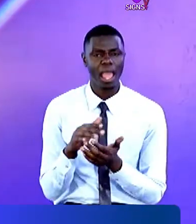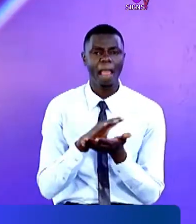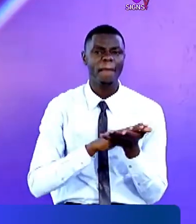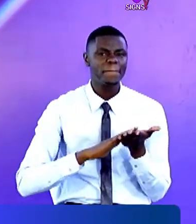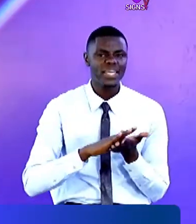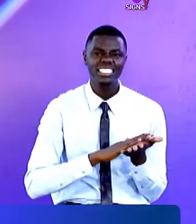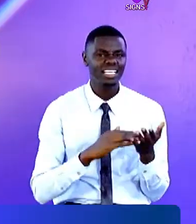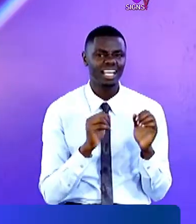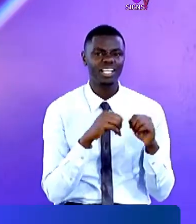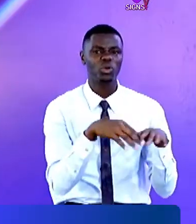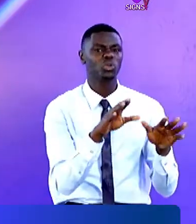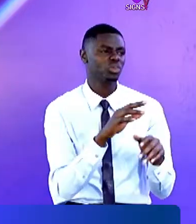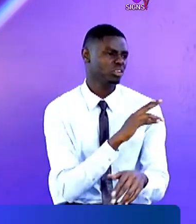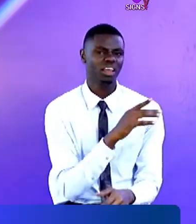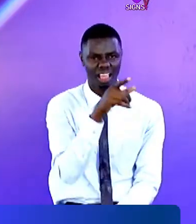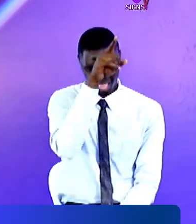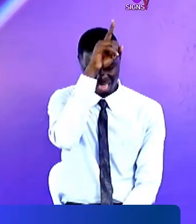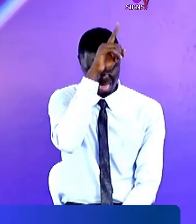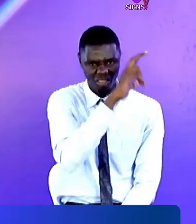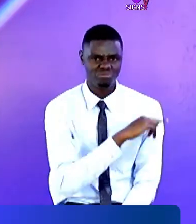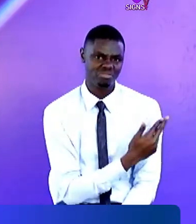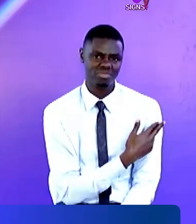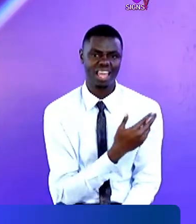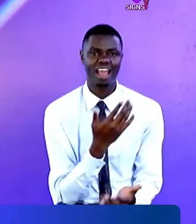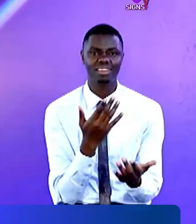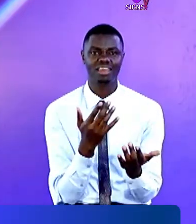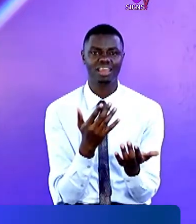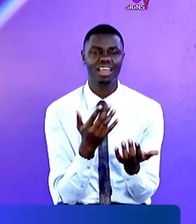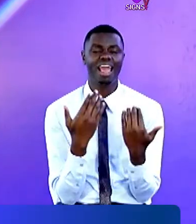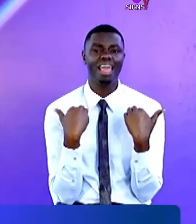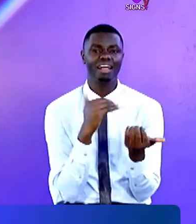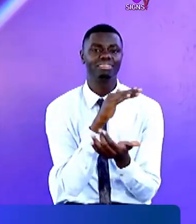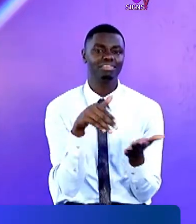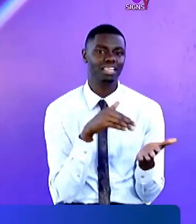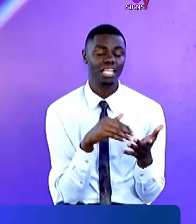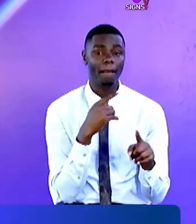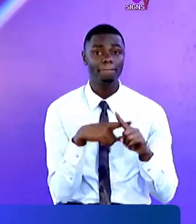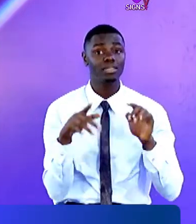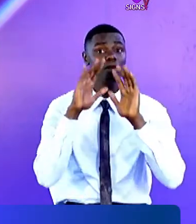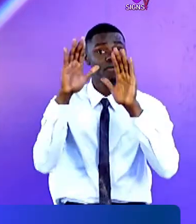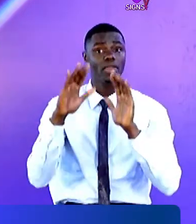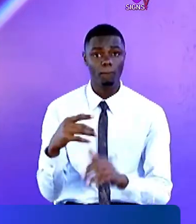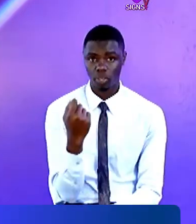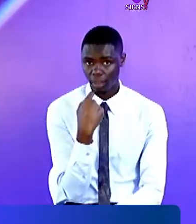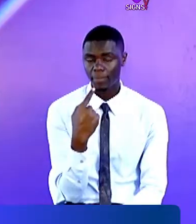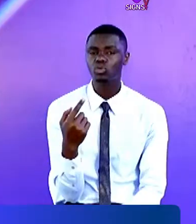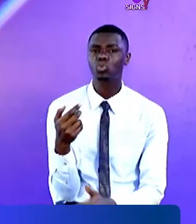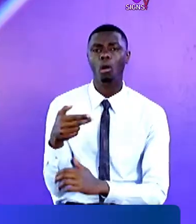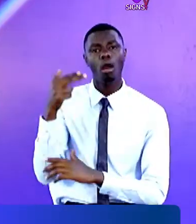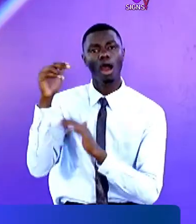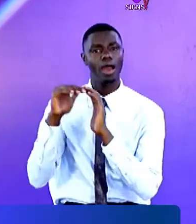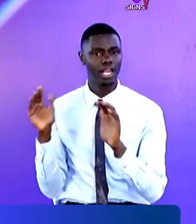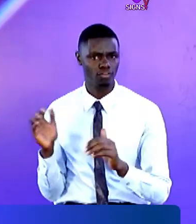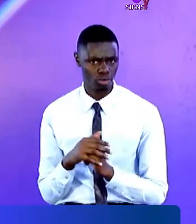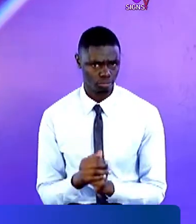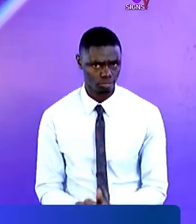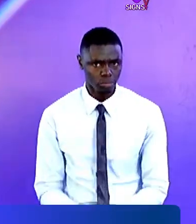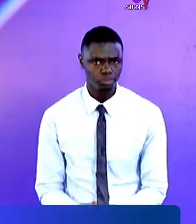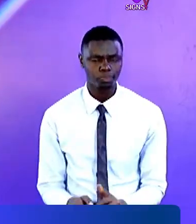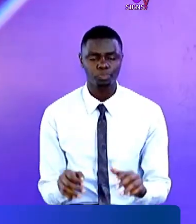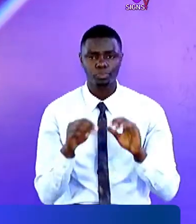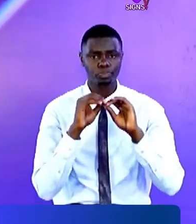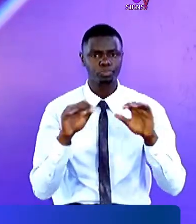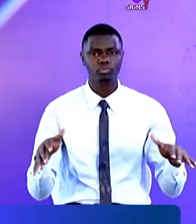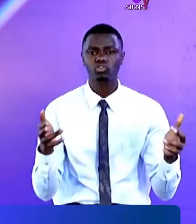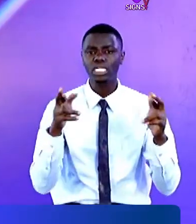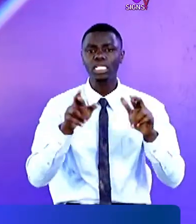go to dispensaries and health centers. But the essential medicine goes to high level. Now, when devolution has just